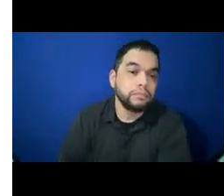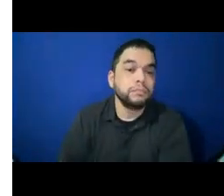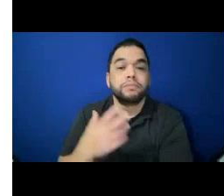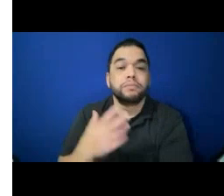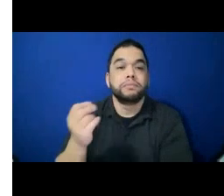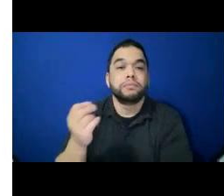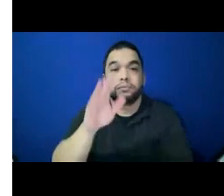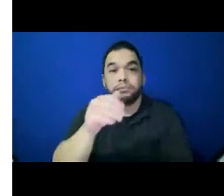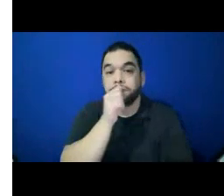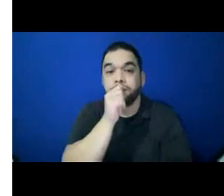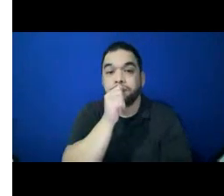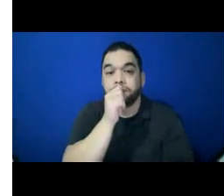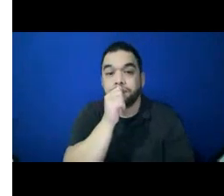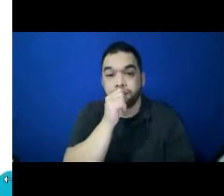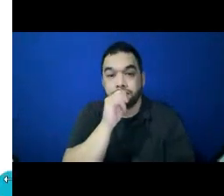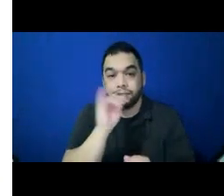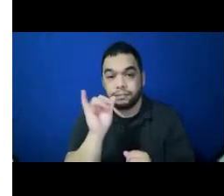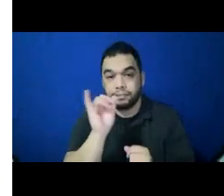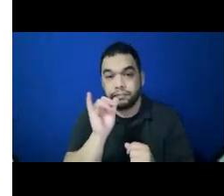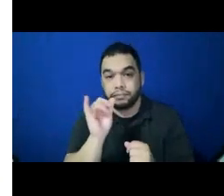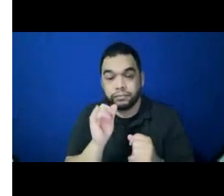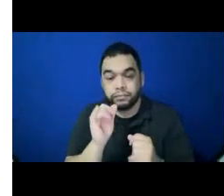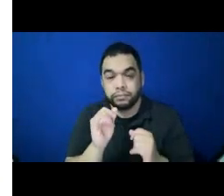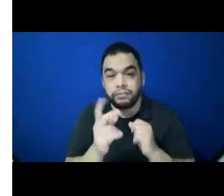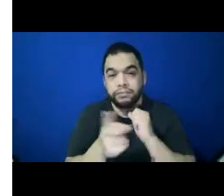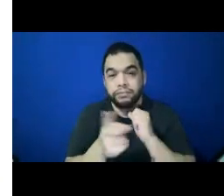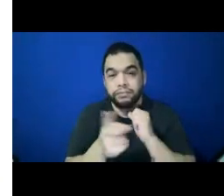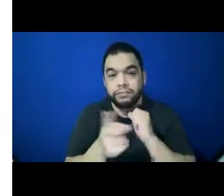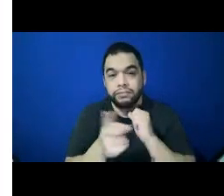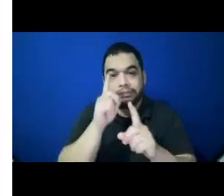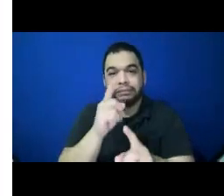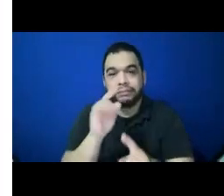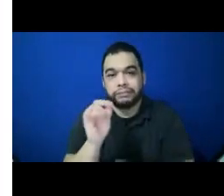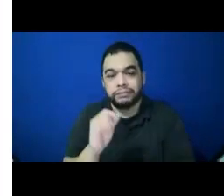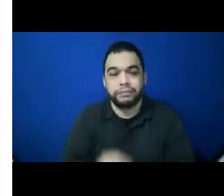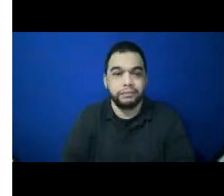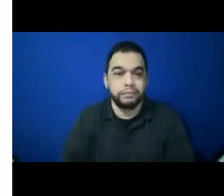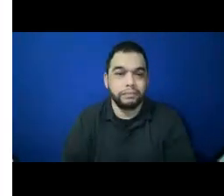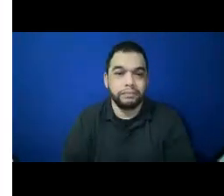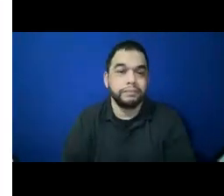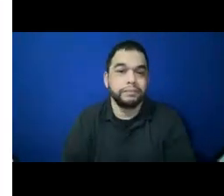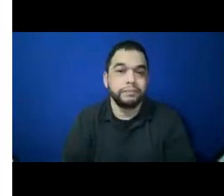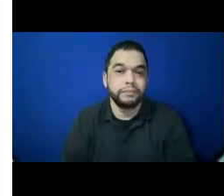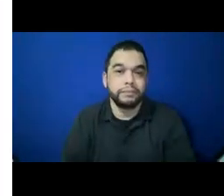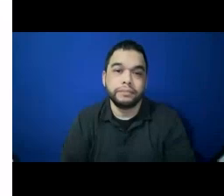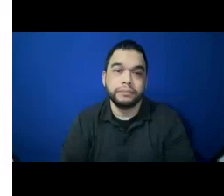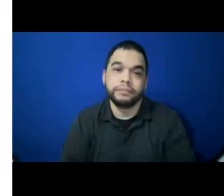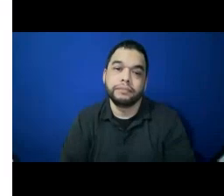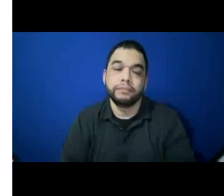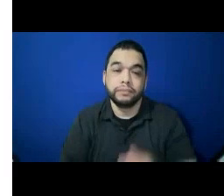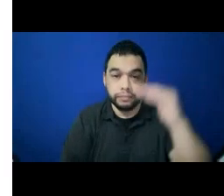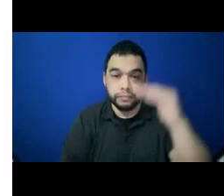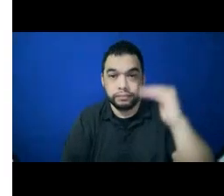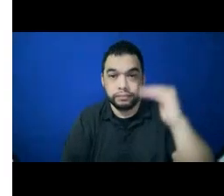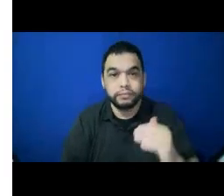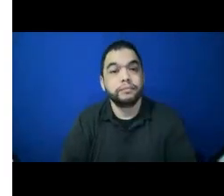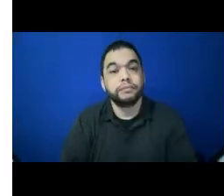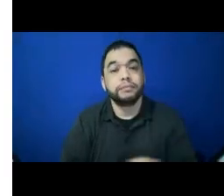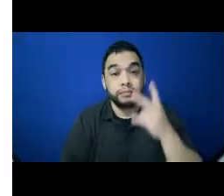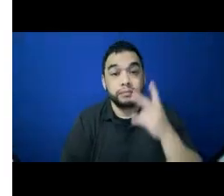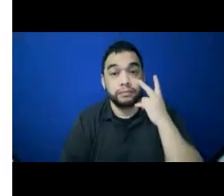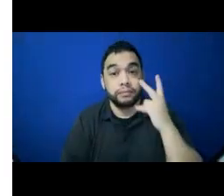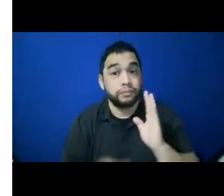password. And I always forget my password, but we're going to have the password there, so you're always connected.